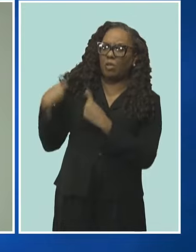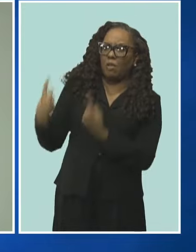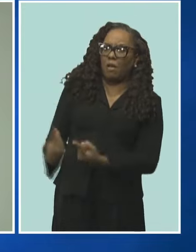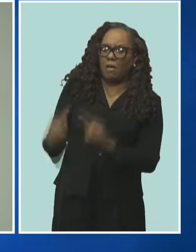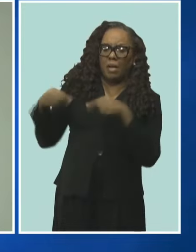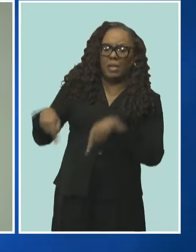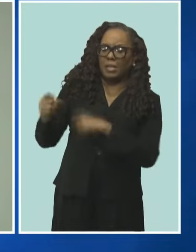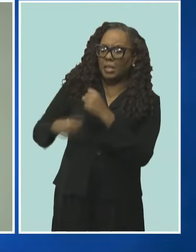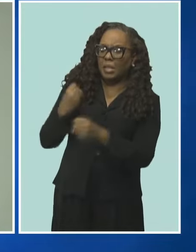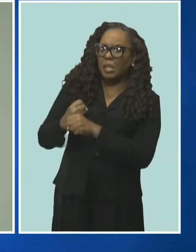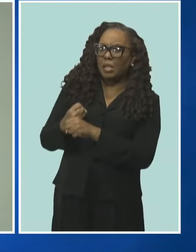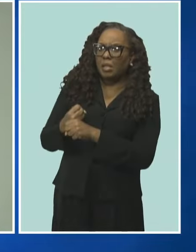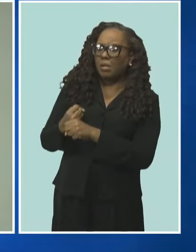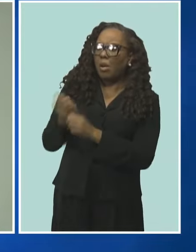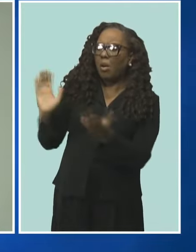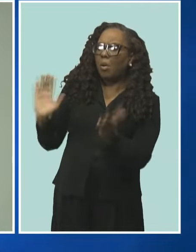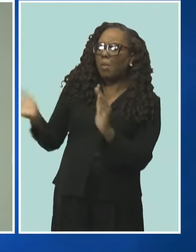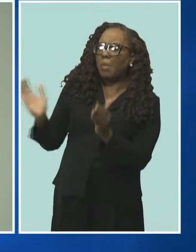in